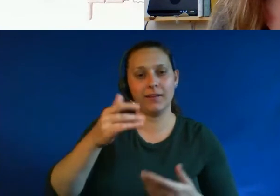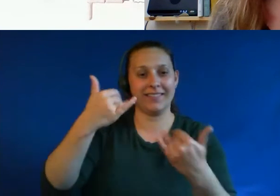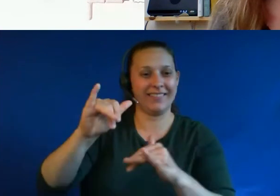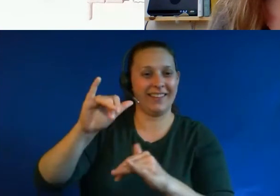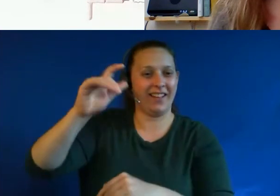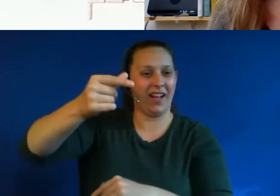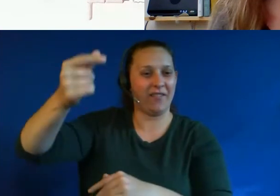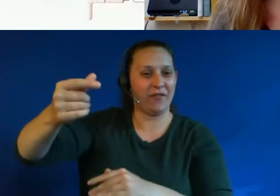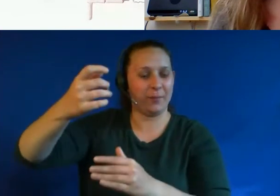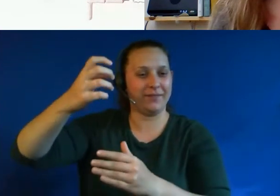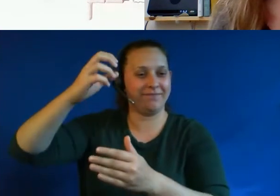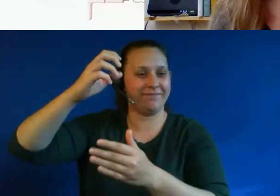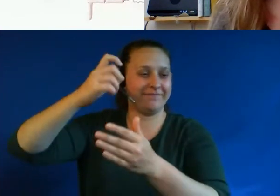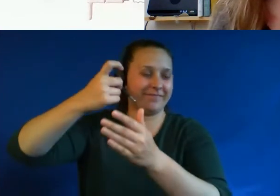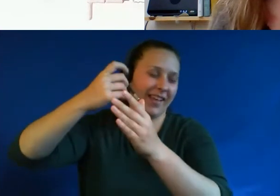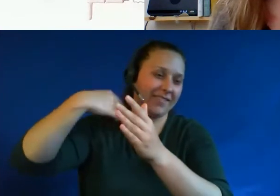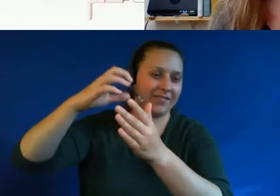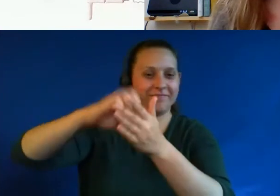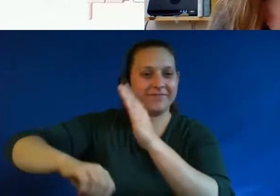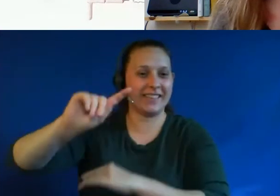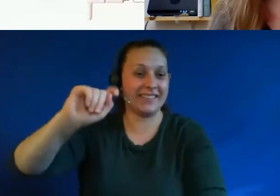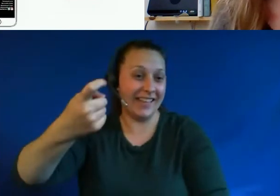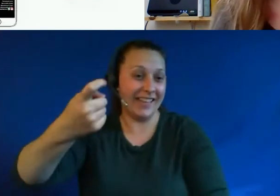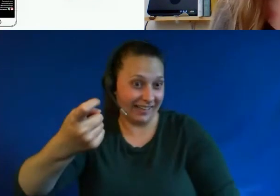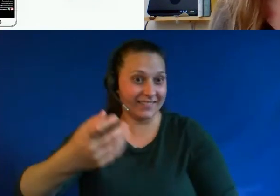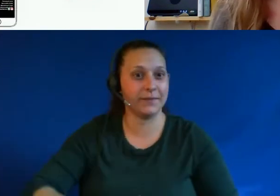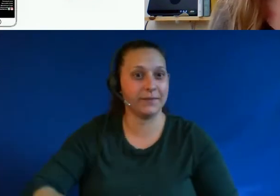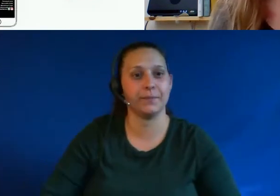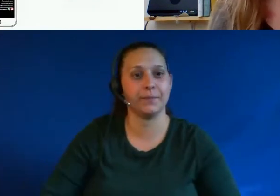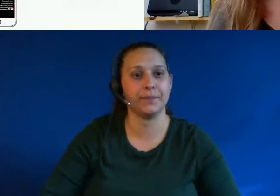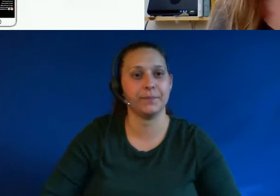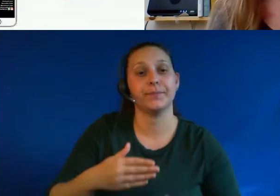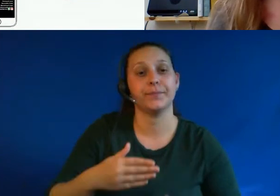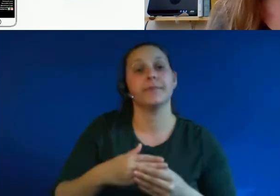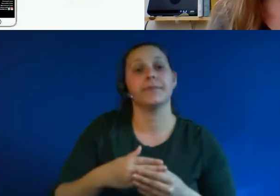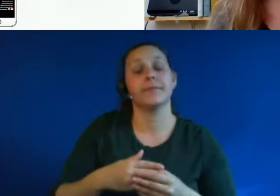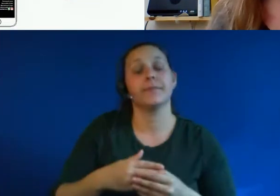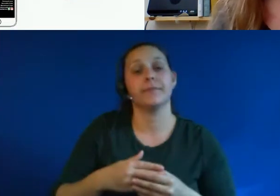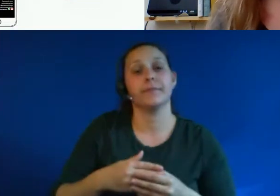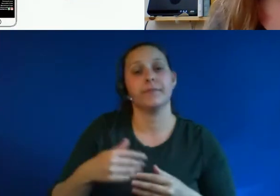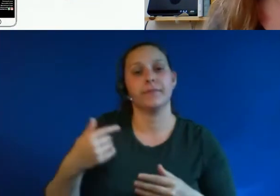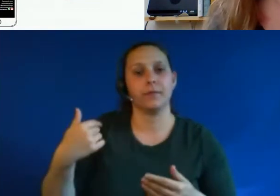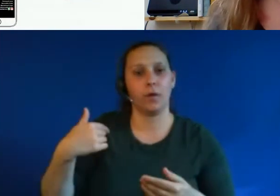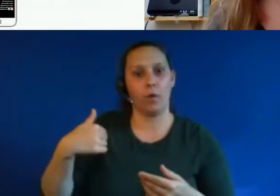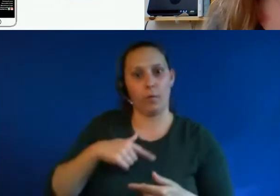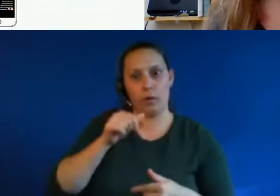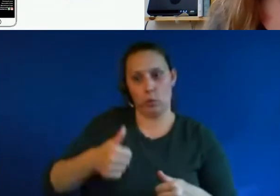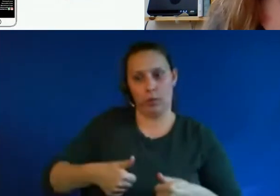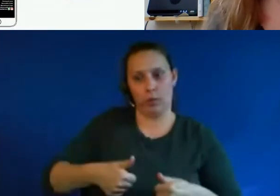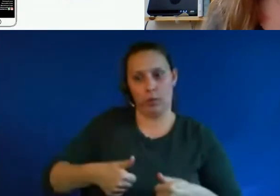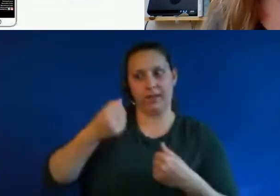slide. It is through these identified problems that we as HEMPAD South Africa are working